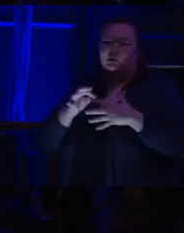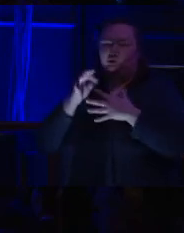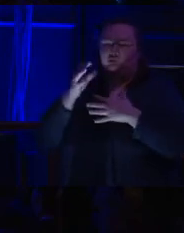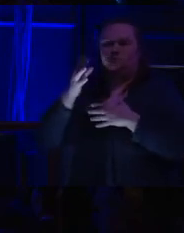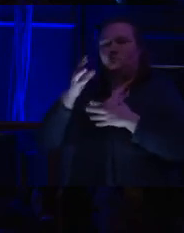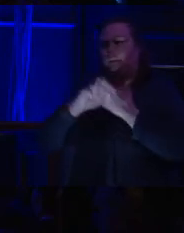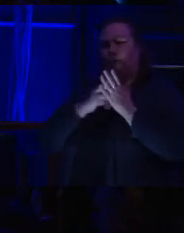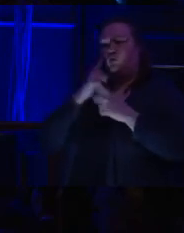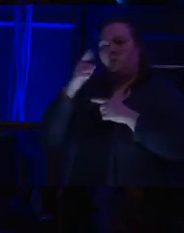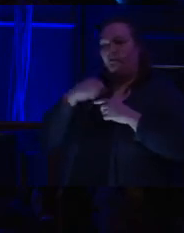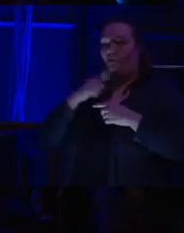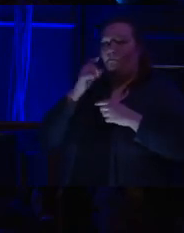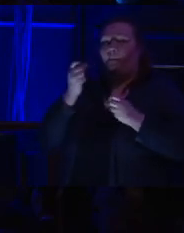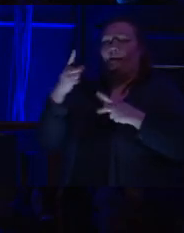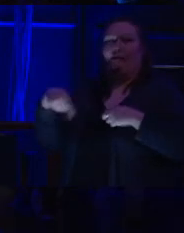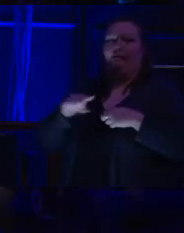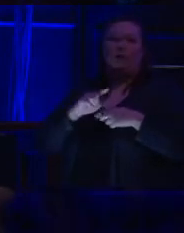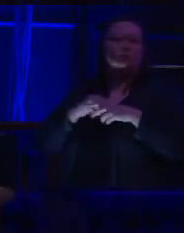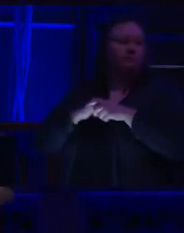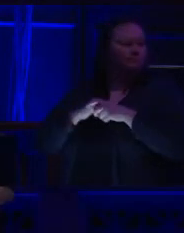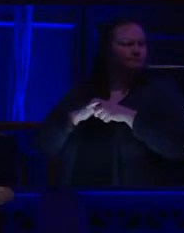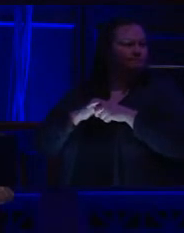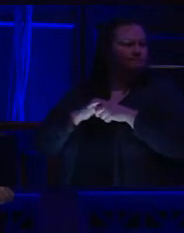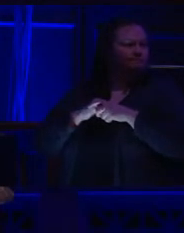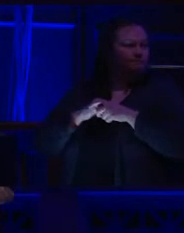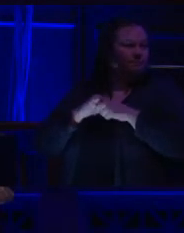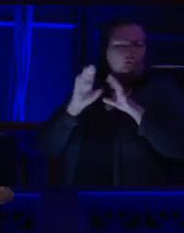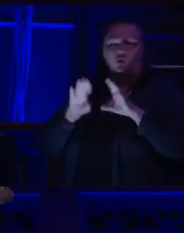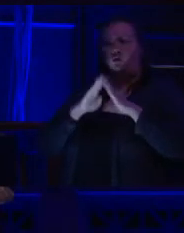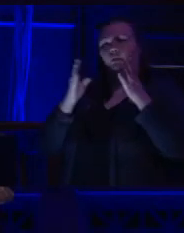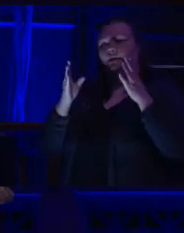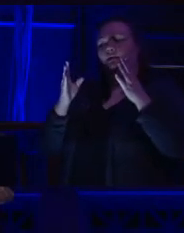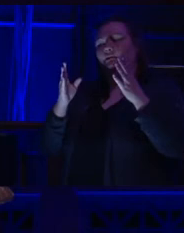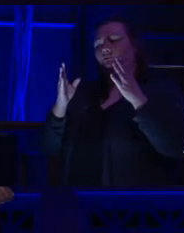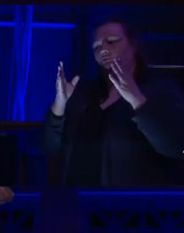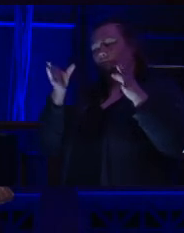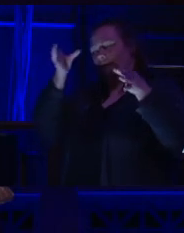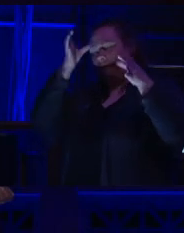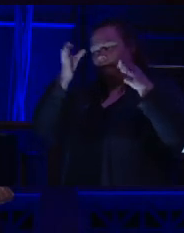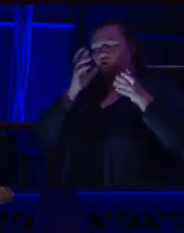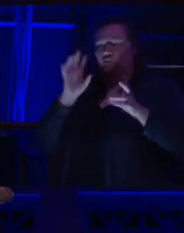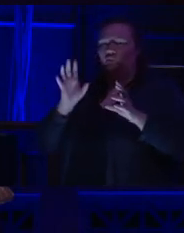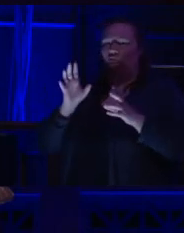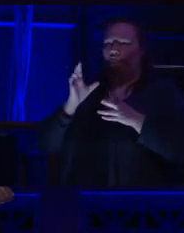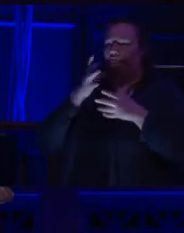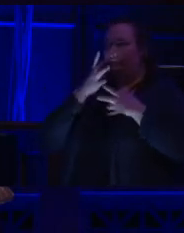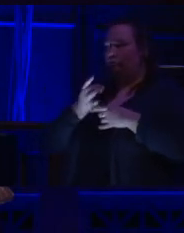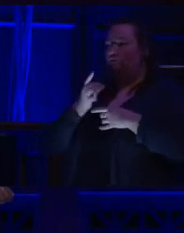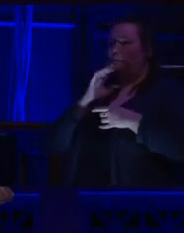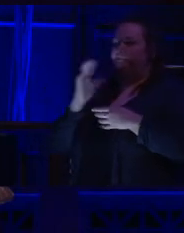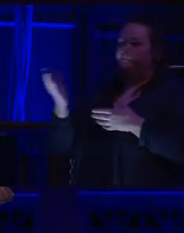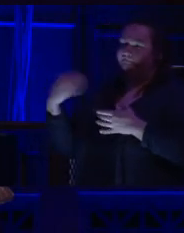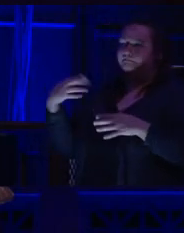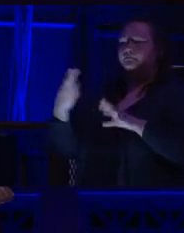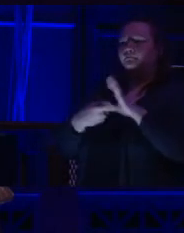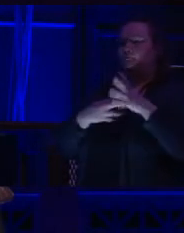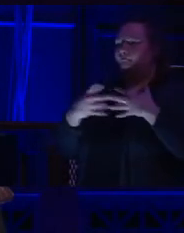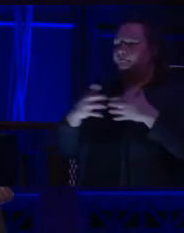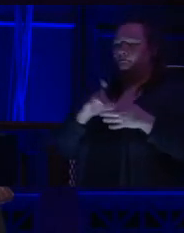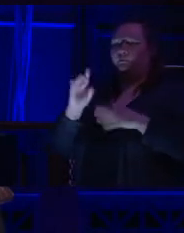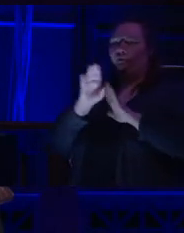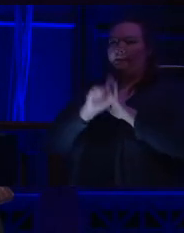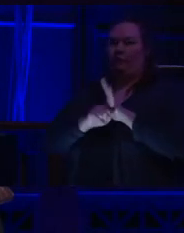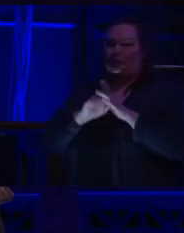they are for many others. Opening doors of knowledge to all those interested, regardless of their background, is